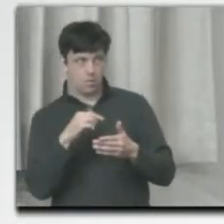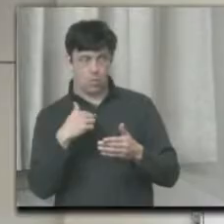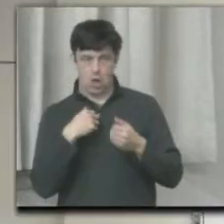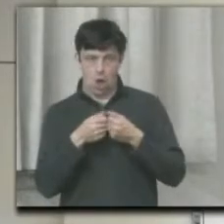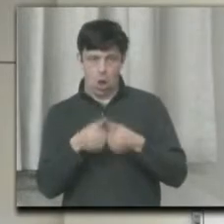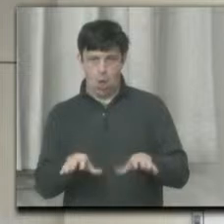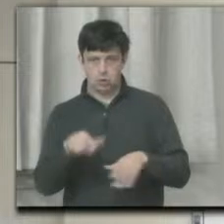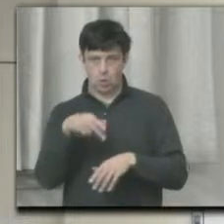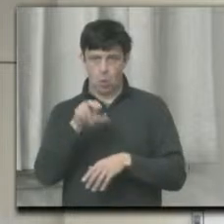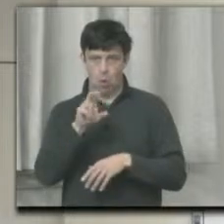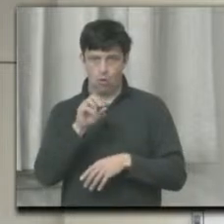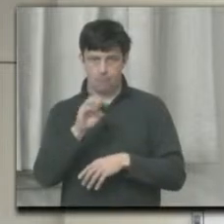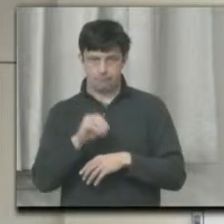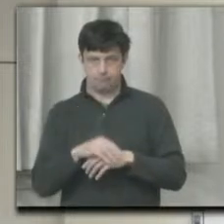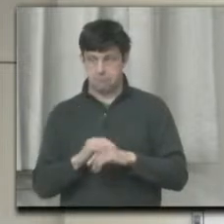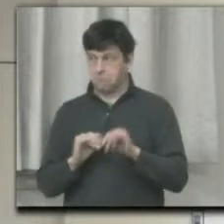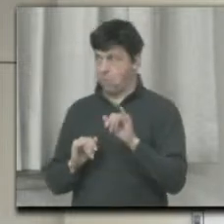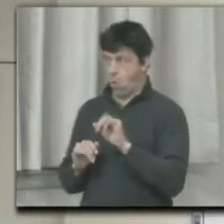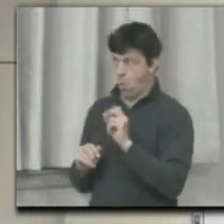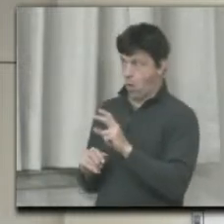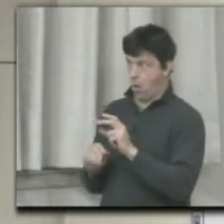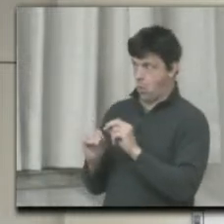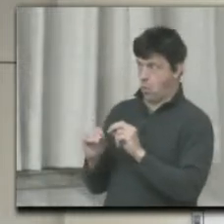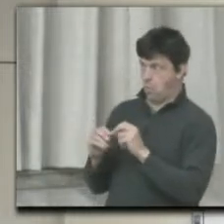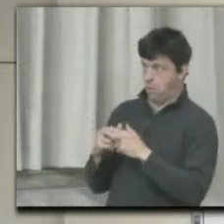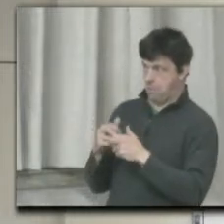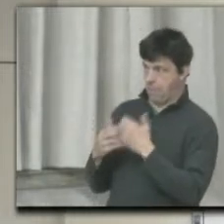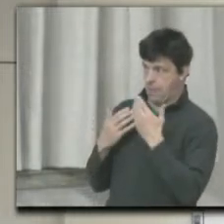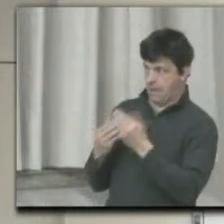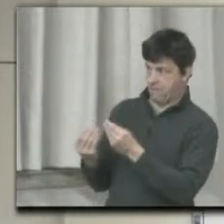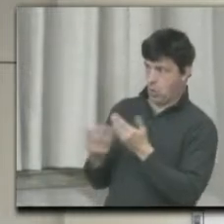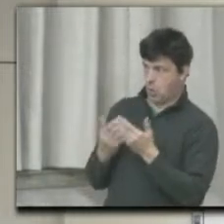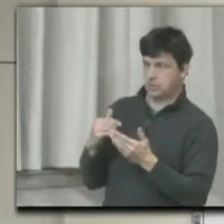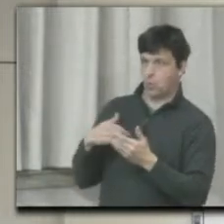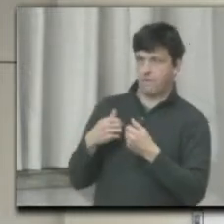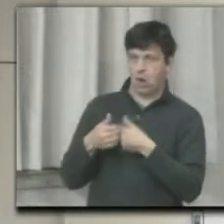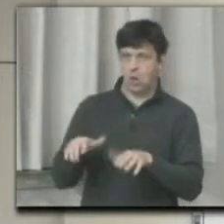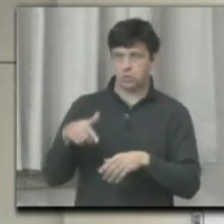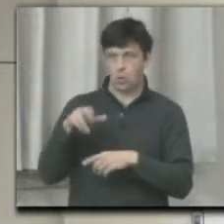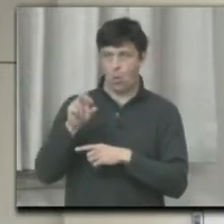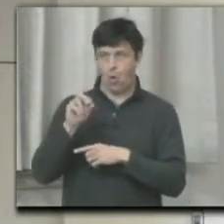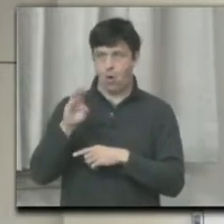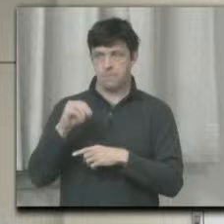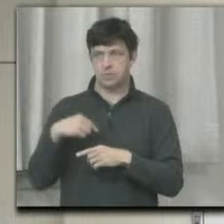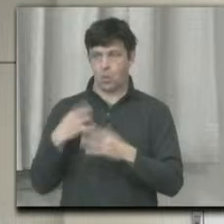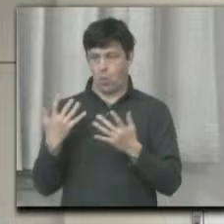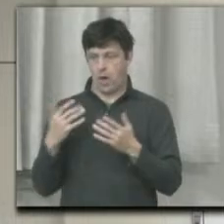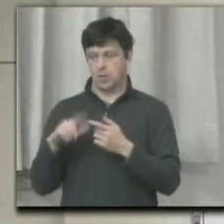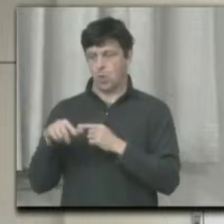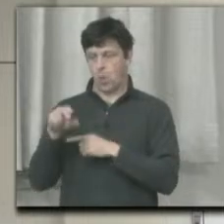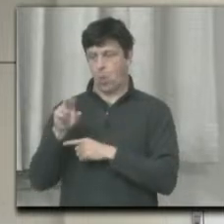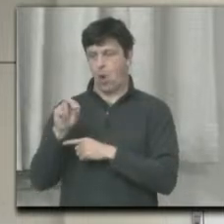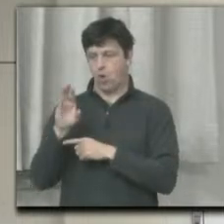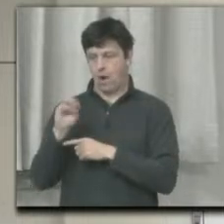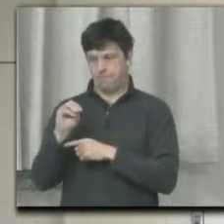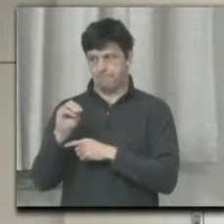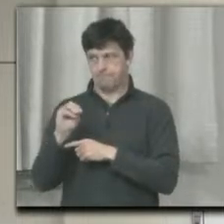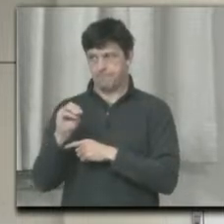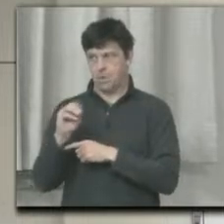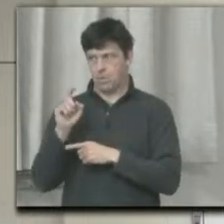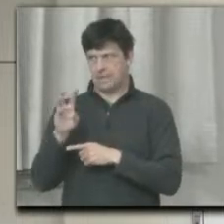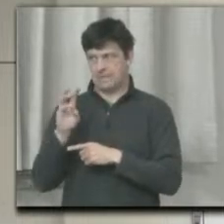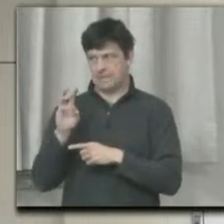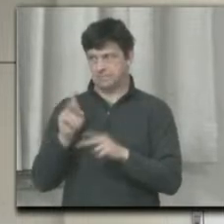quorum. Oh, okay, no problem. Thank you so much for noting that. We've lost quorum, and so we'll wait until we have quorum again. We need 6 to